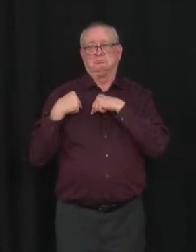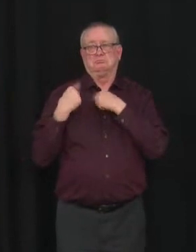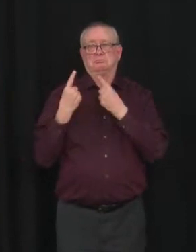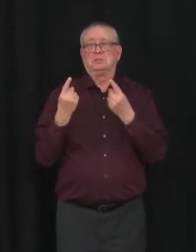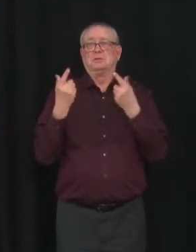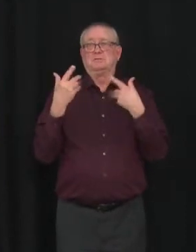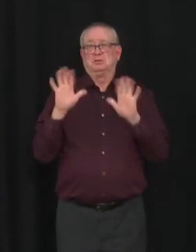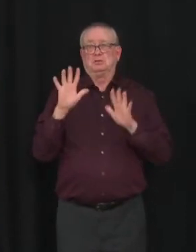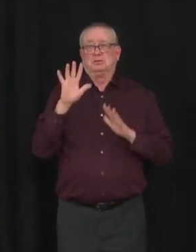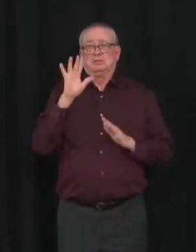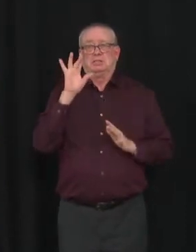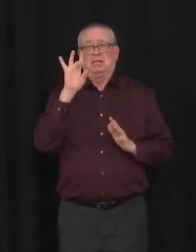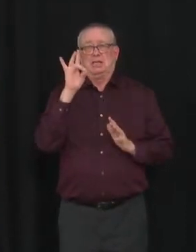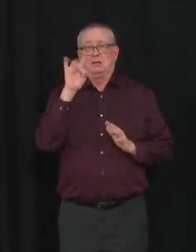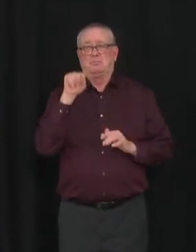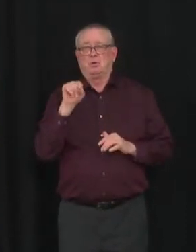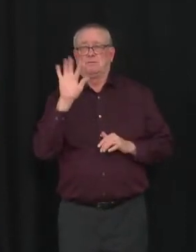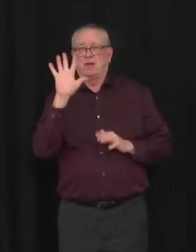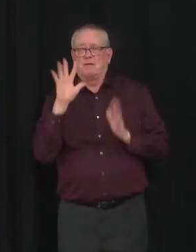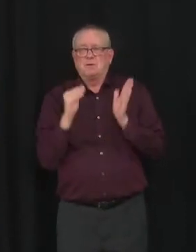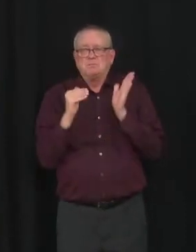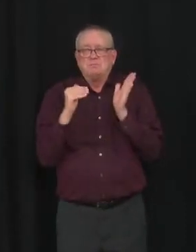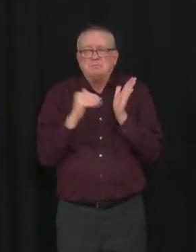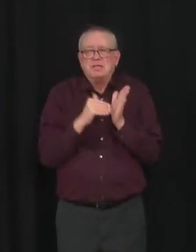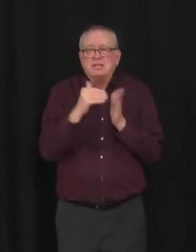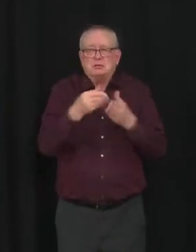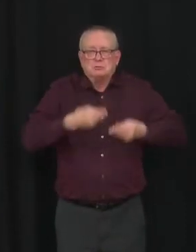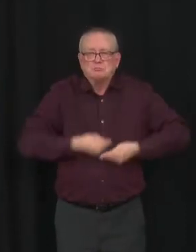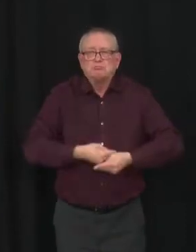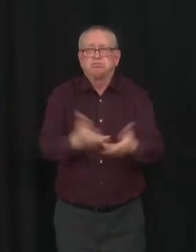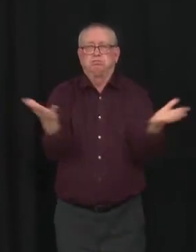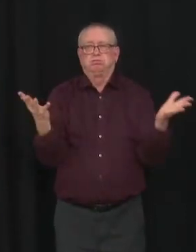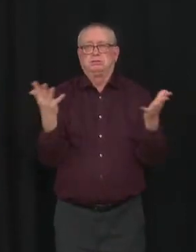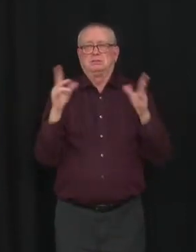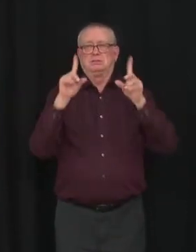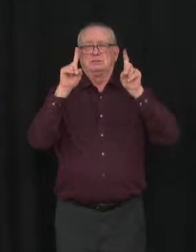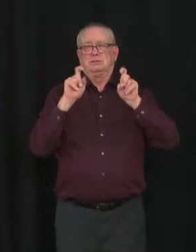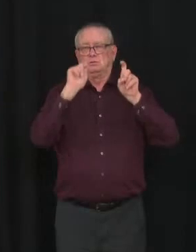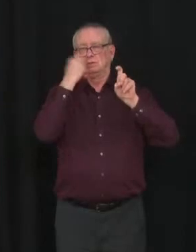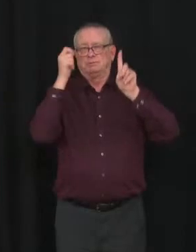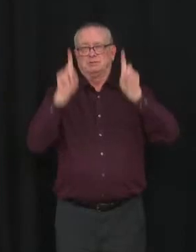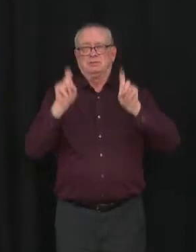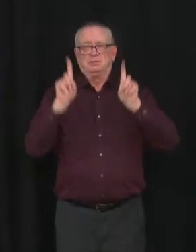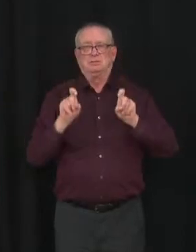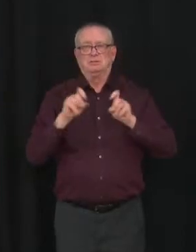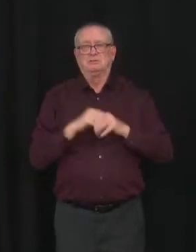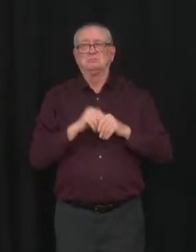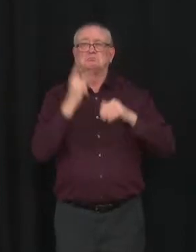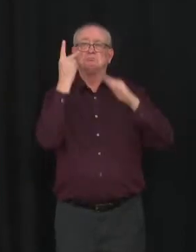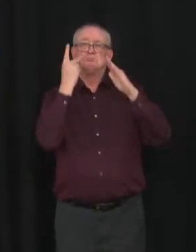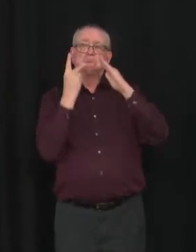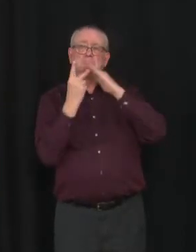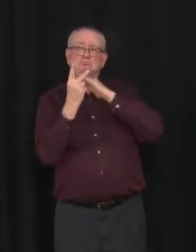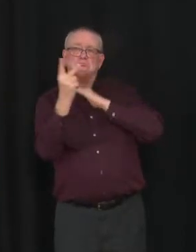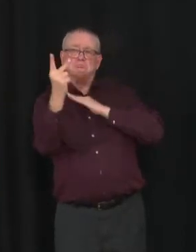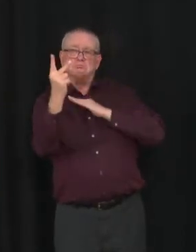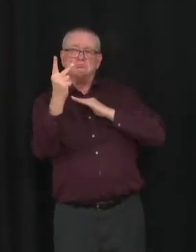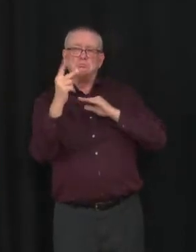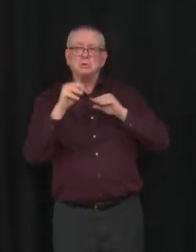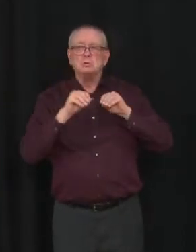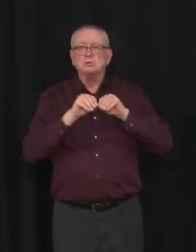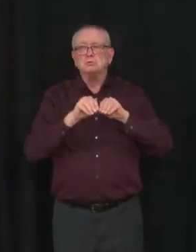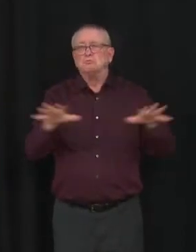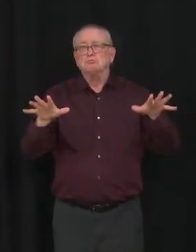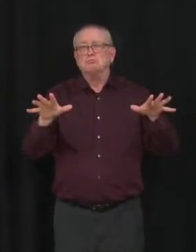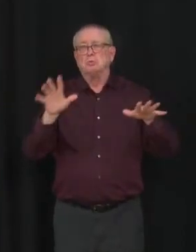tests. But more must be done urgently to protect our healthcare system from the potential threat of Omicron. First,